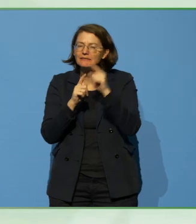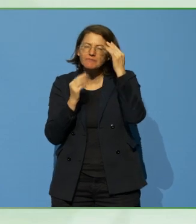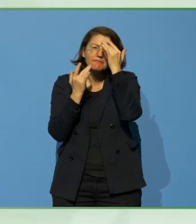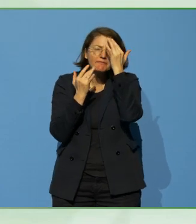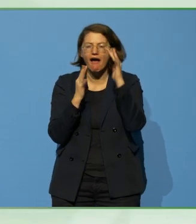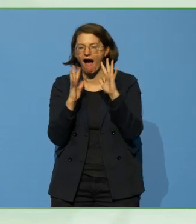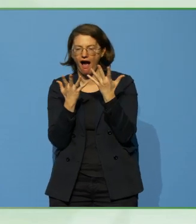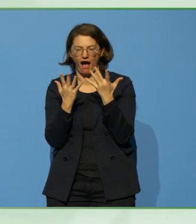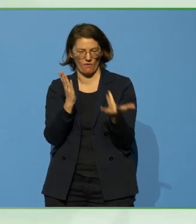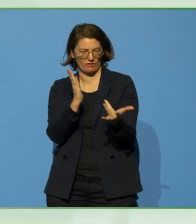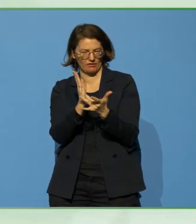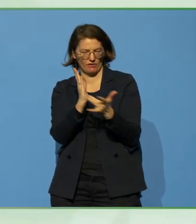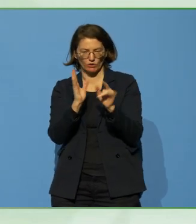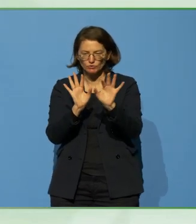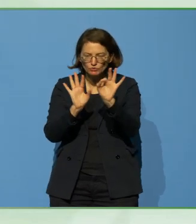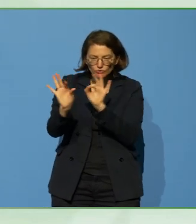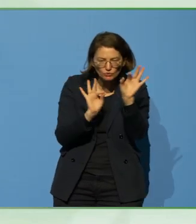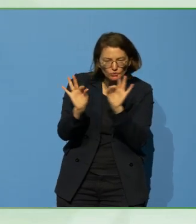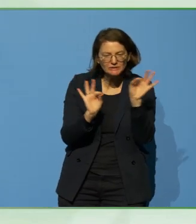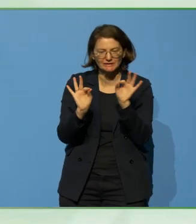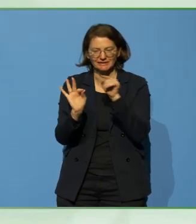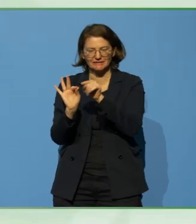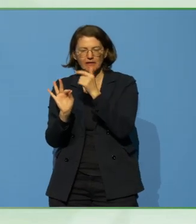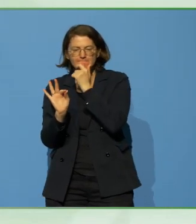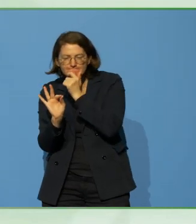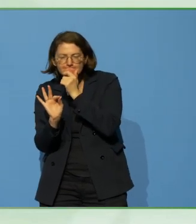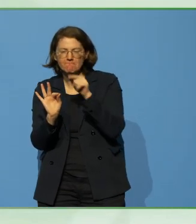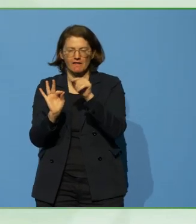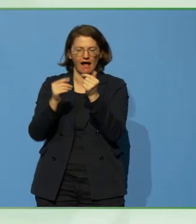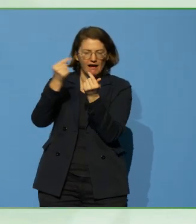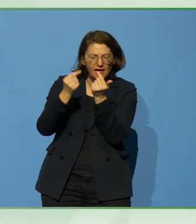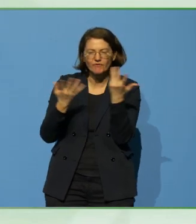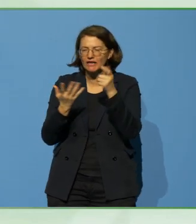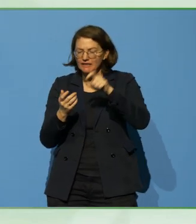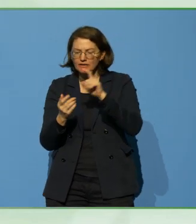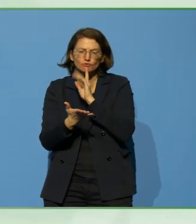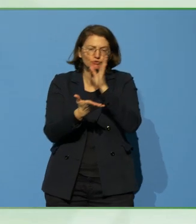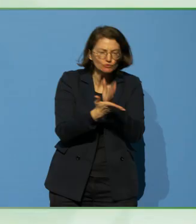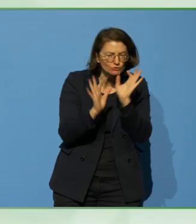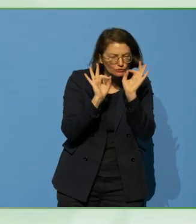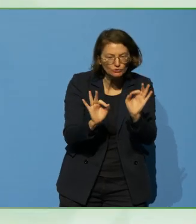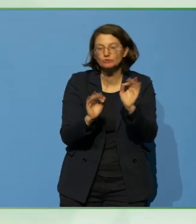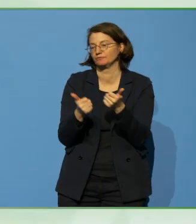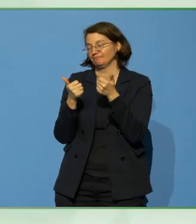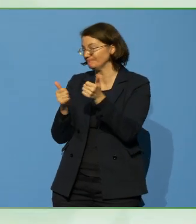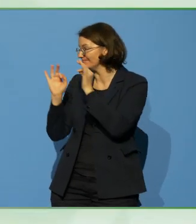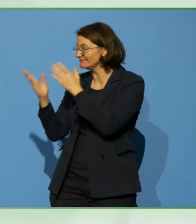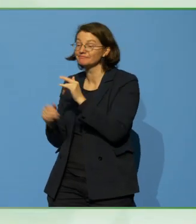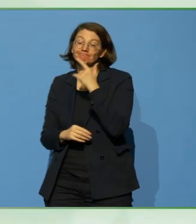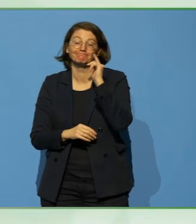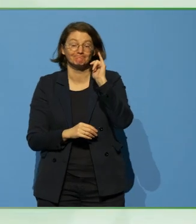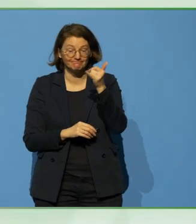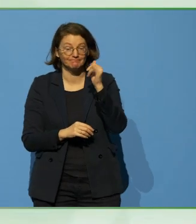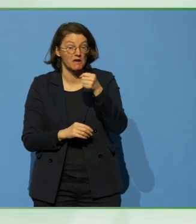not. Hello? Oh, there we go. Welcome back. Hello, everybody. My name is Jakob. I am from Estonia. I lead an